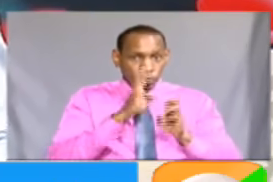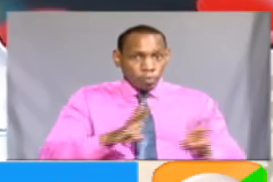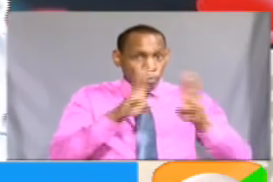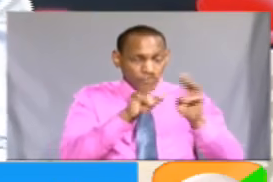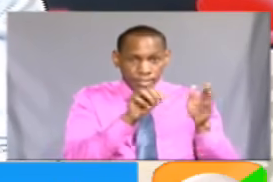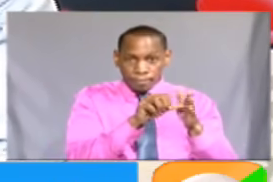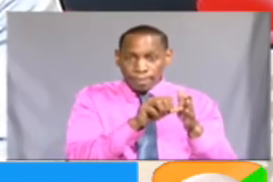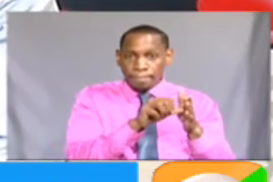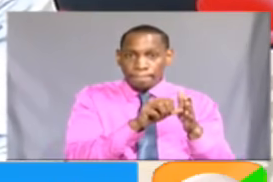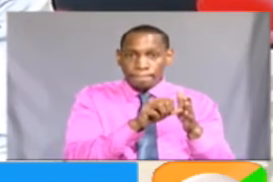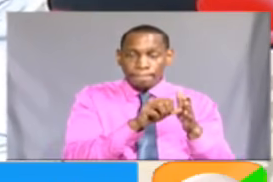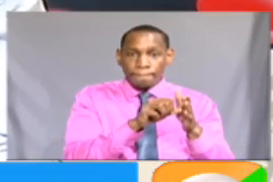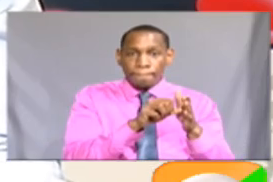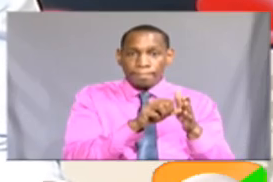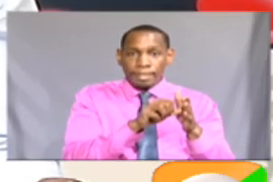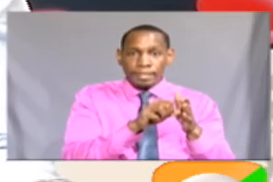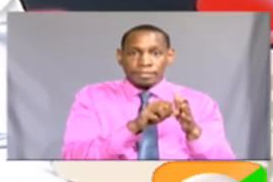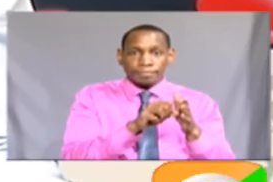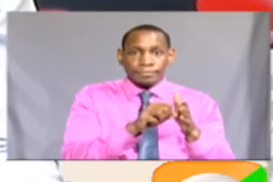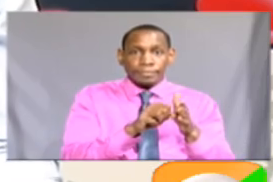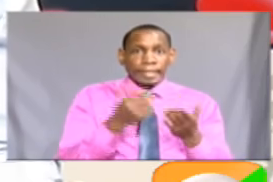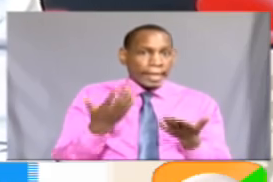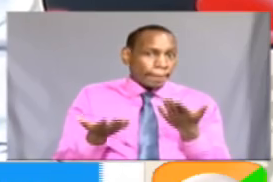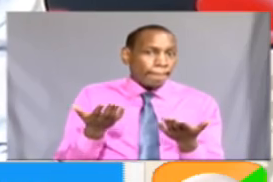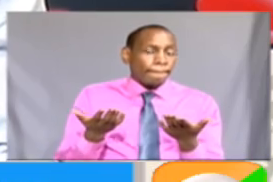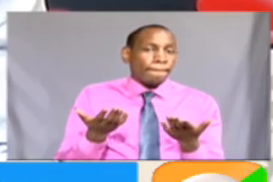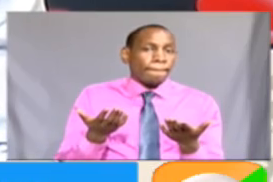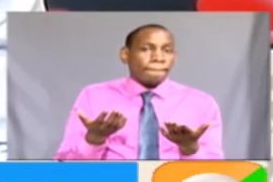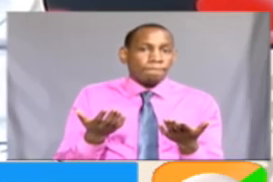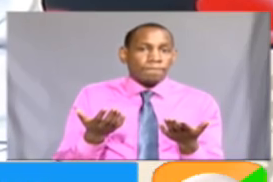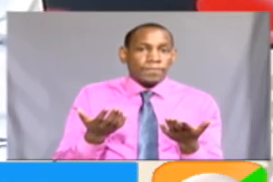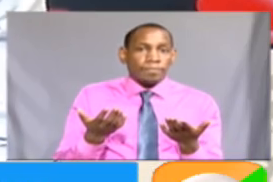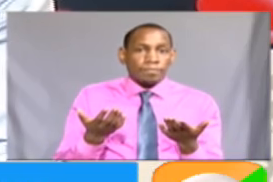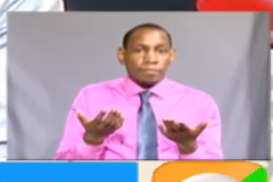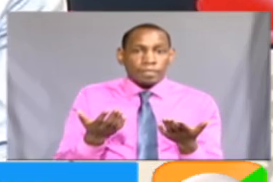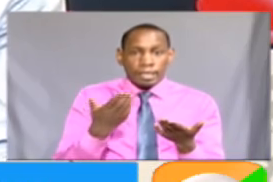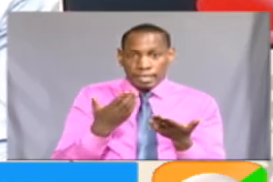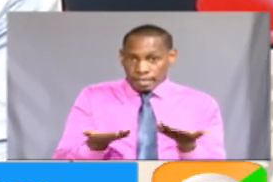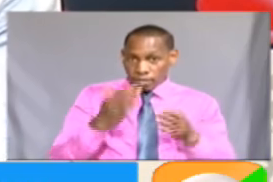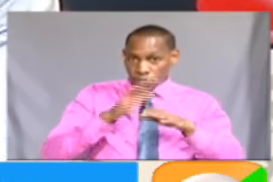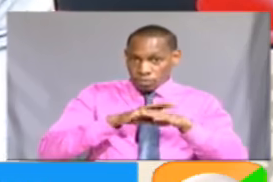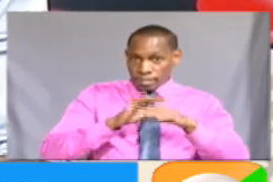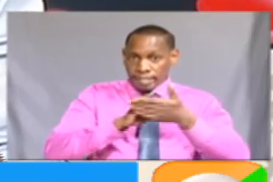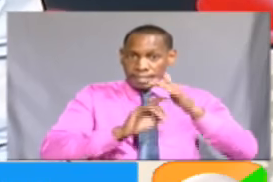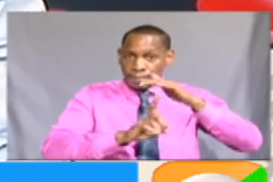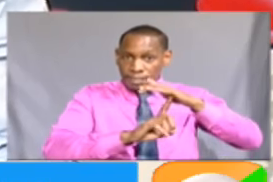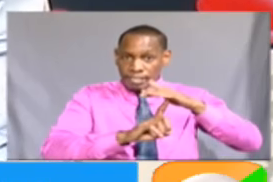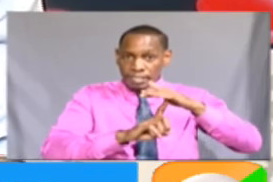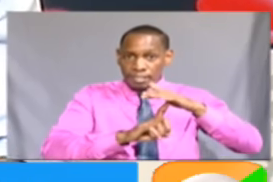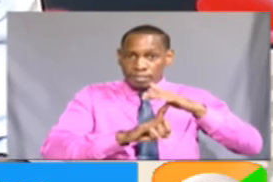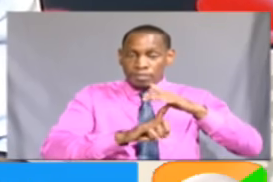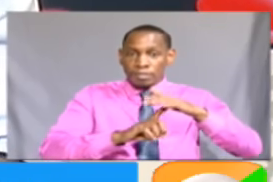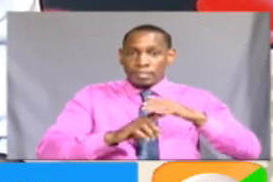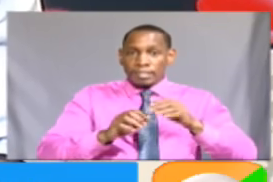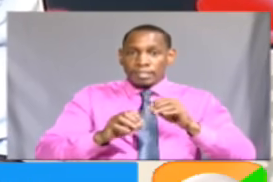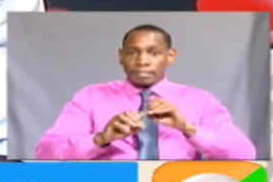disasters and all of these things. So shouldn't it perhaps have been prudent for the ministry to be more